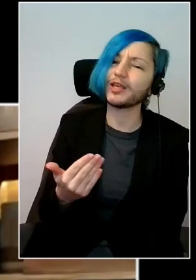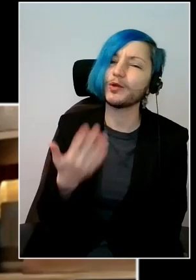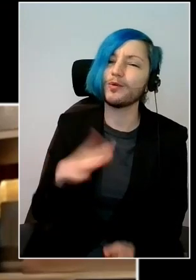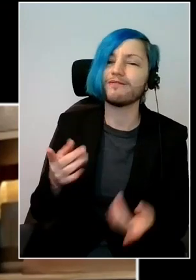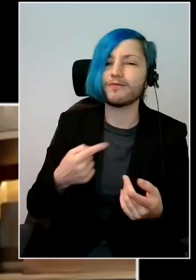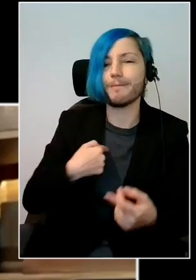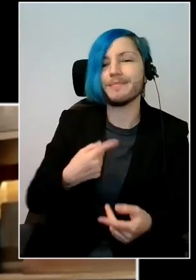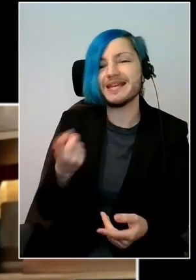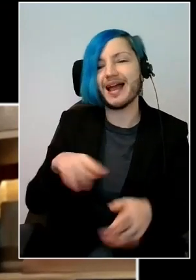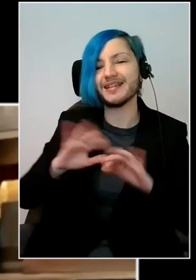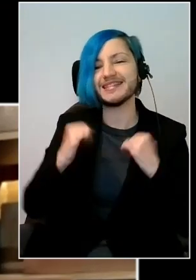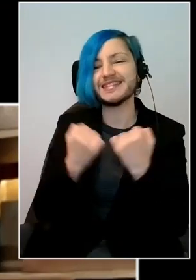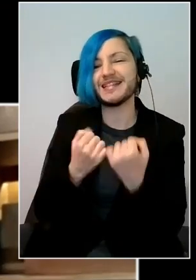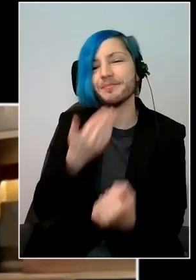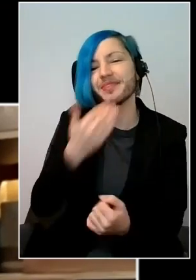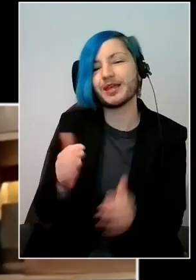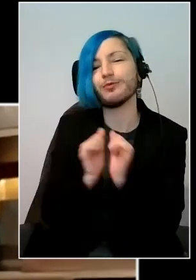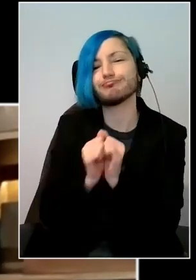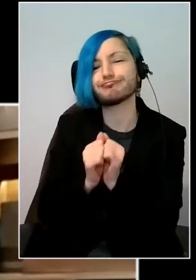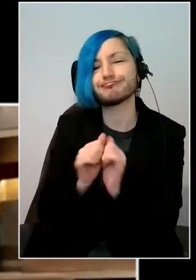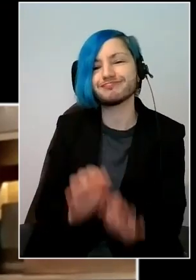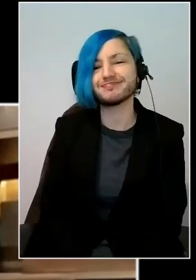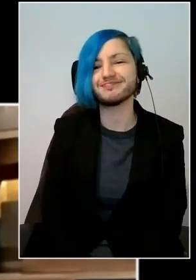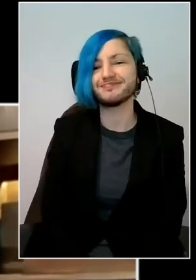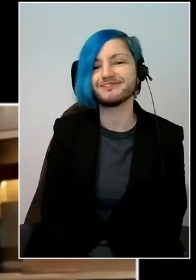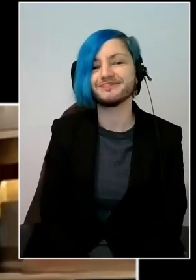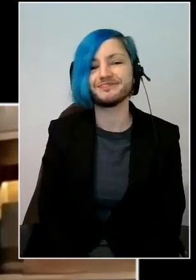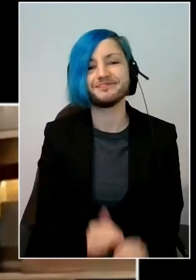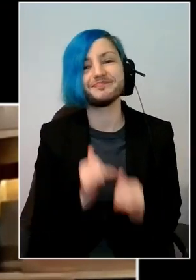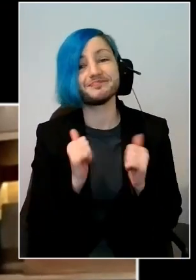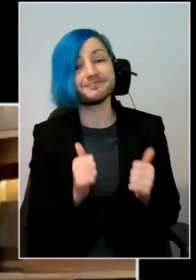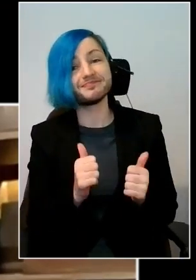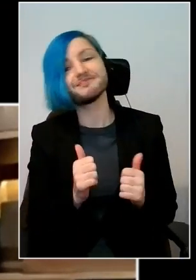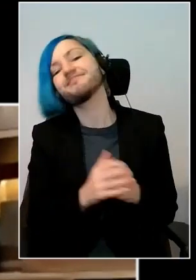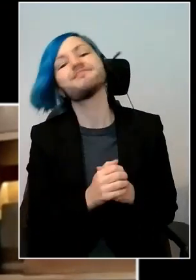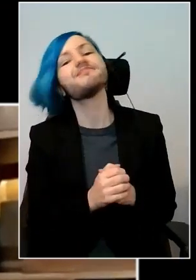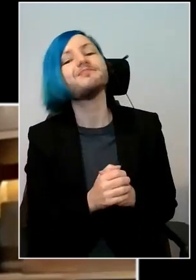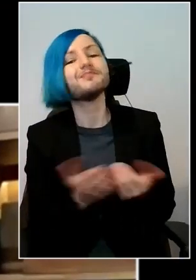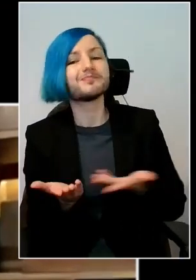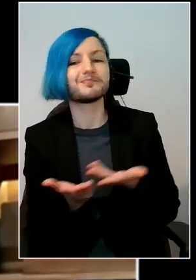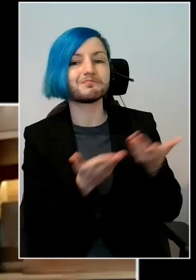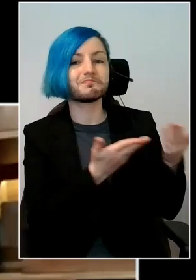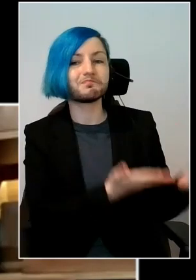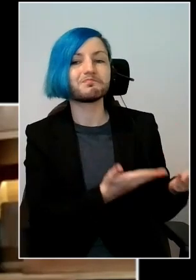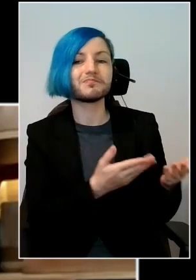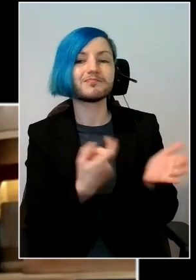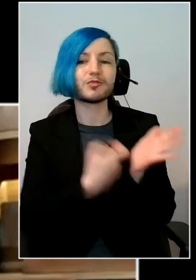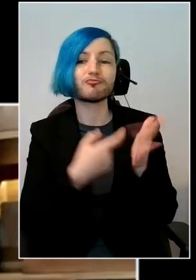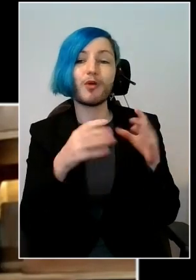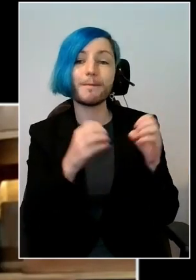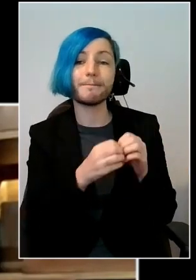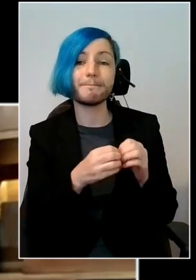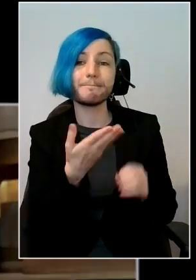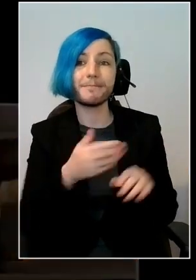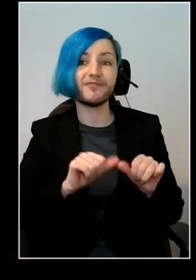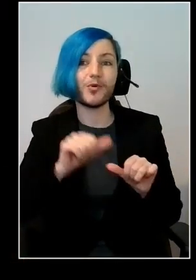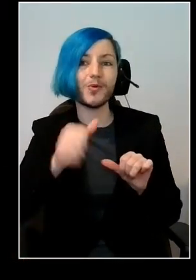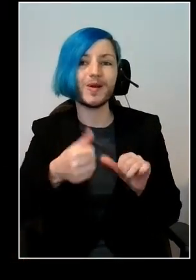appreciate it. Okay. Back to you now, Rob, for the next